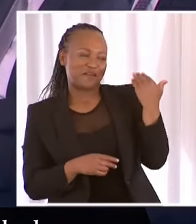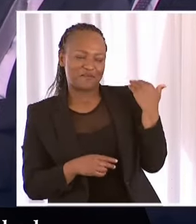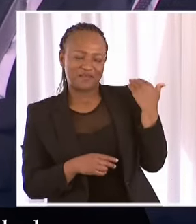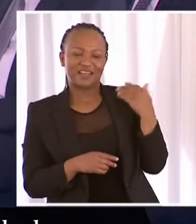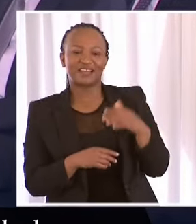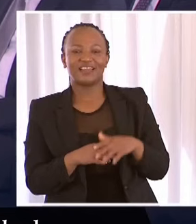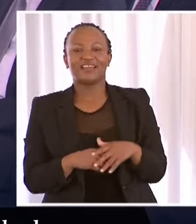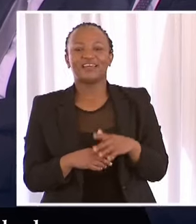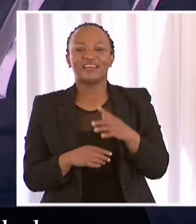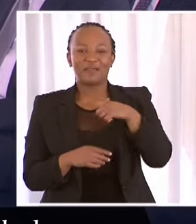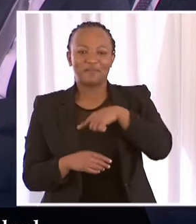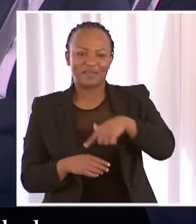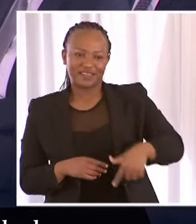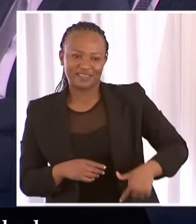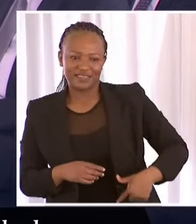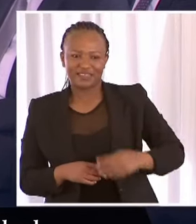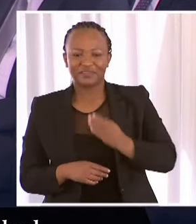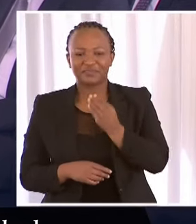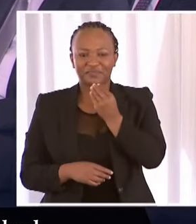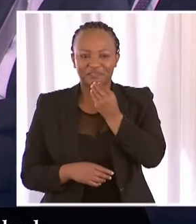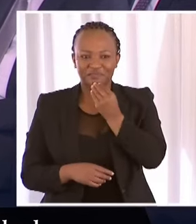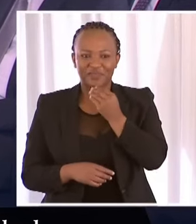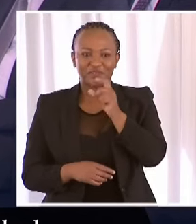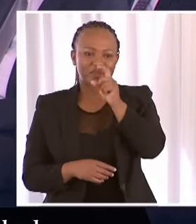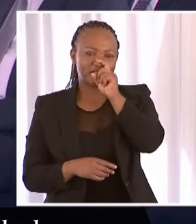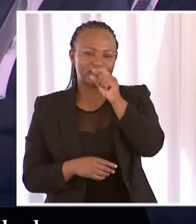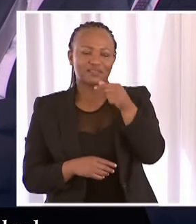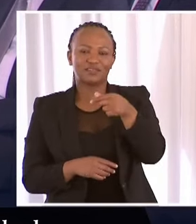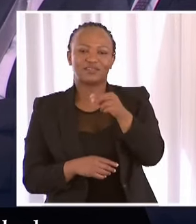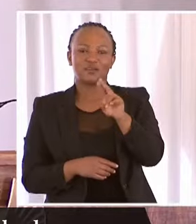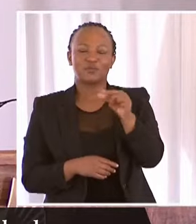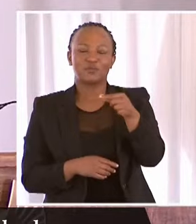President Khalima, Nosis Kuku.